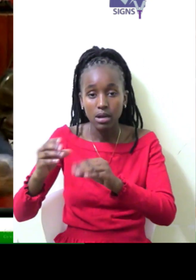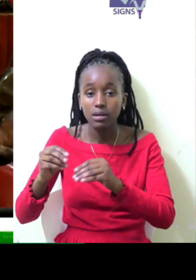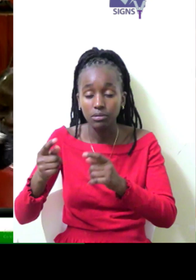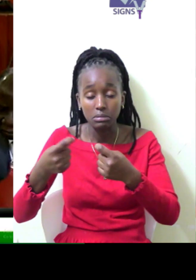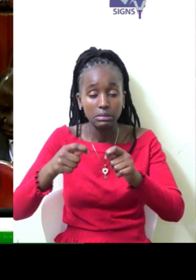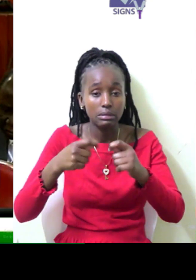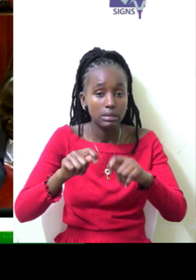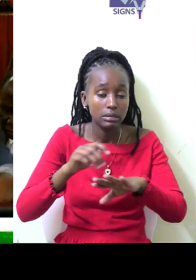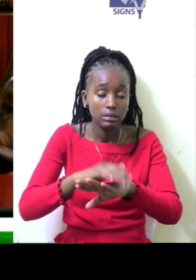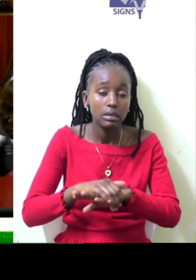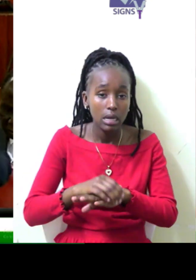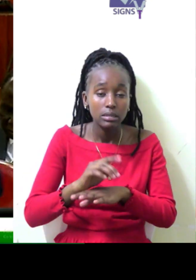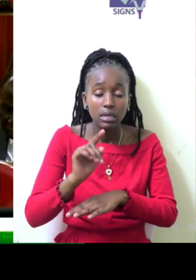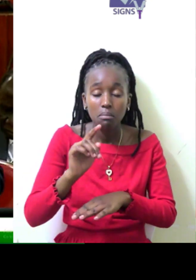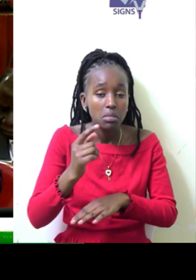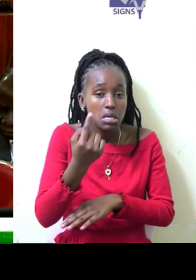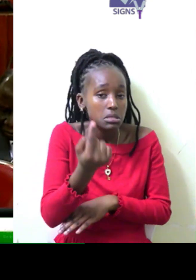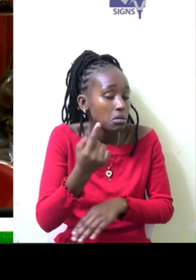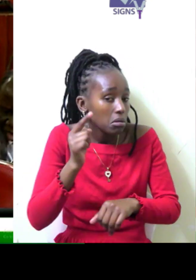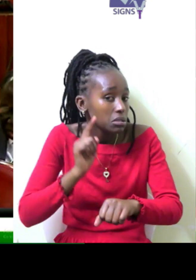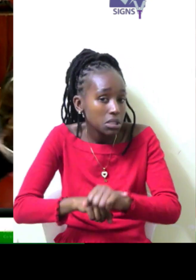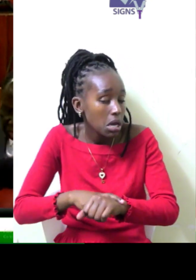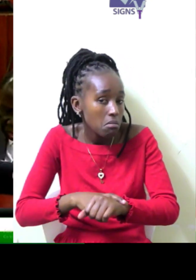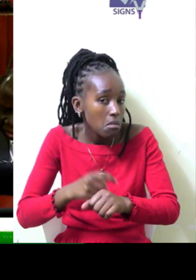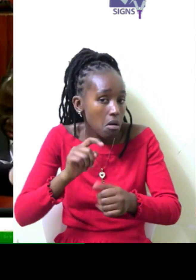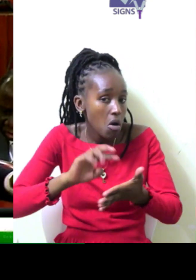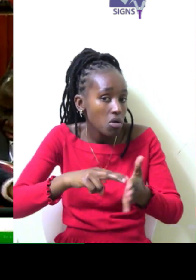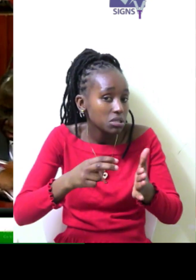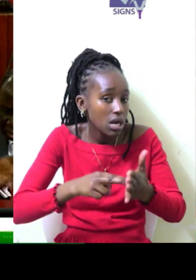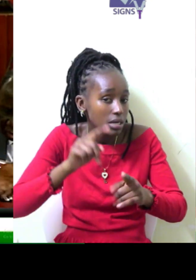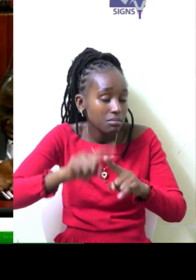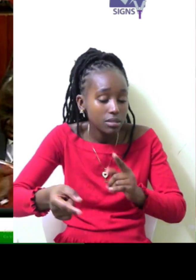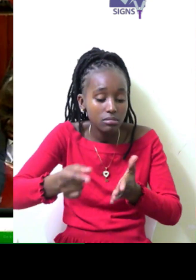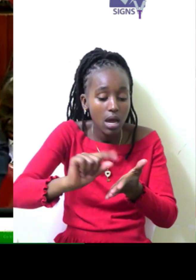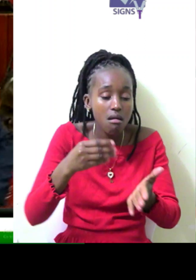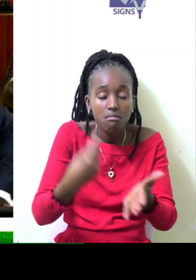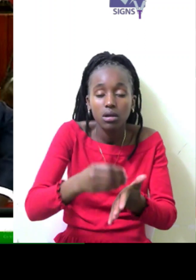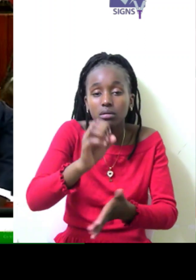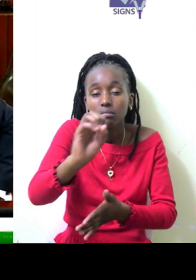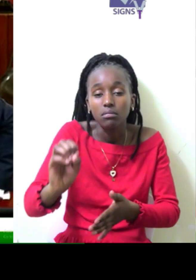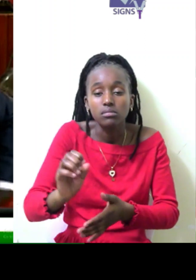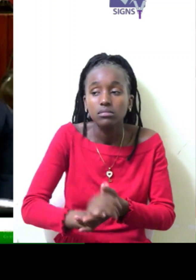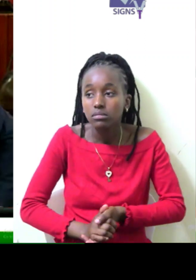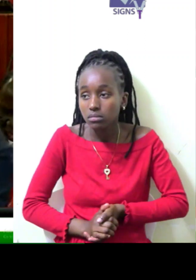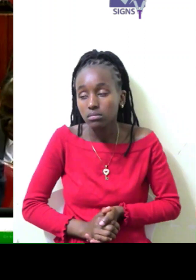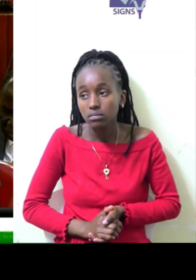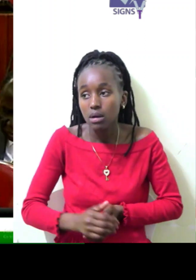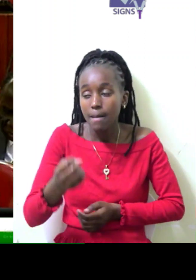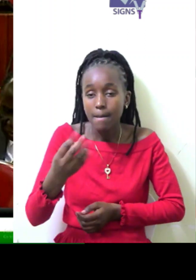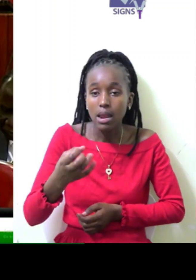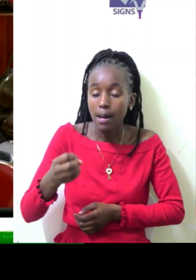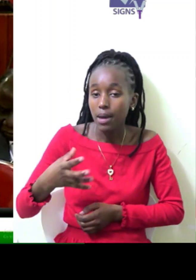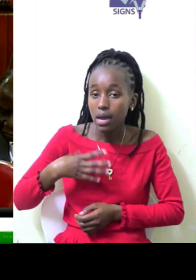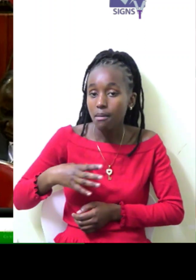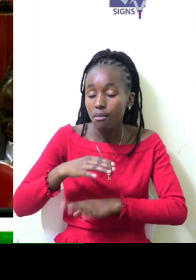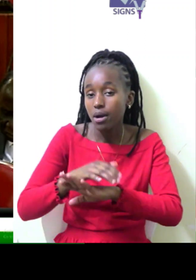single-term contract without increment. And you know the fact of the matter is that we may be talking, but so many of us do not take any salary